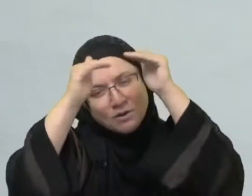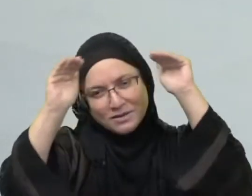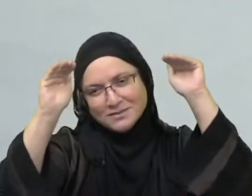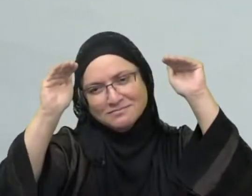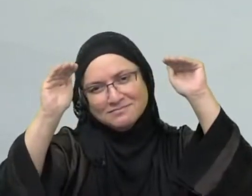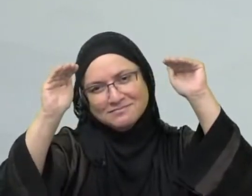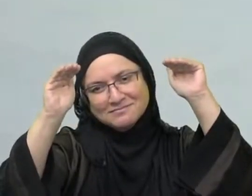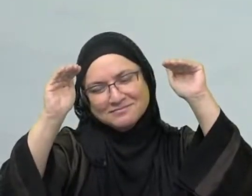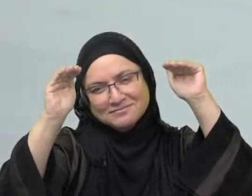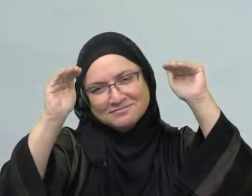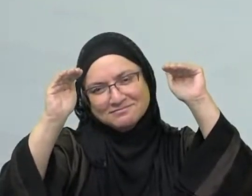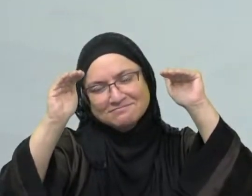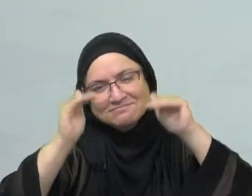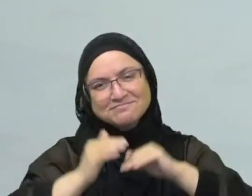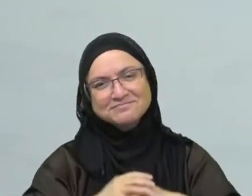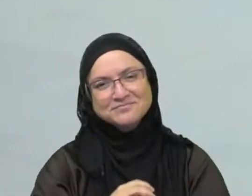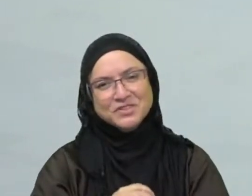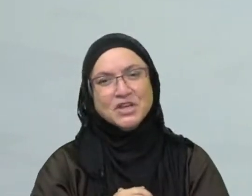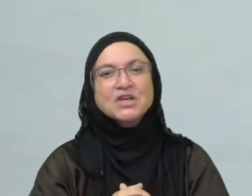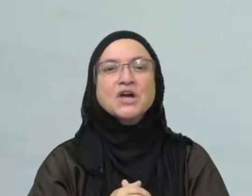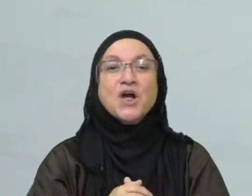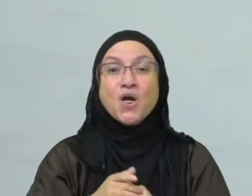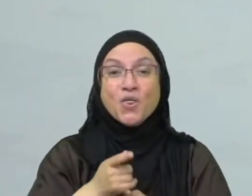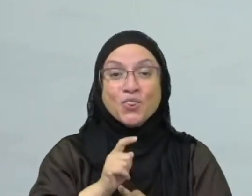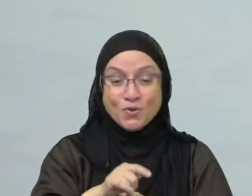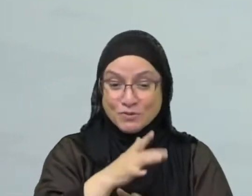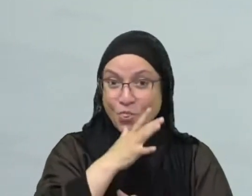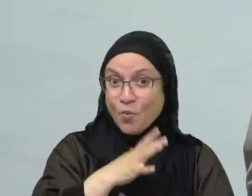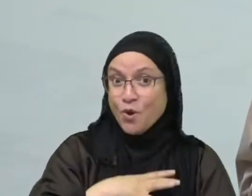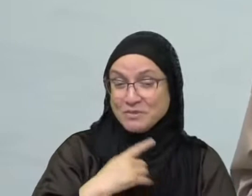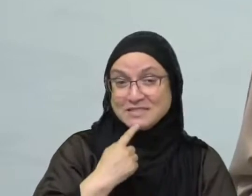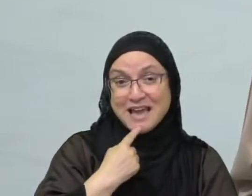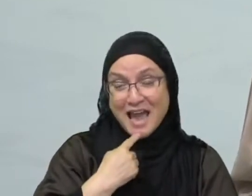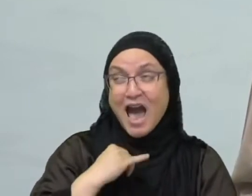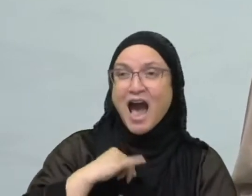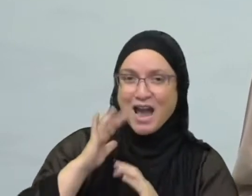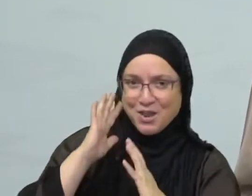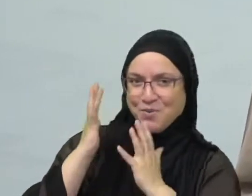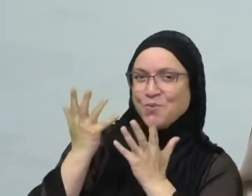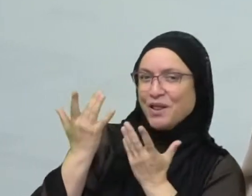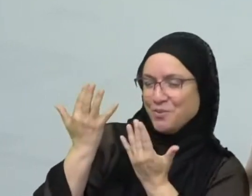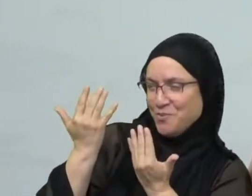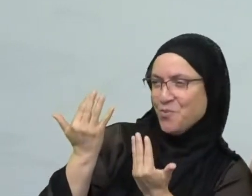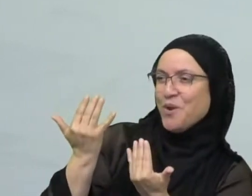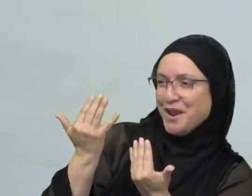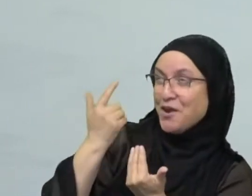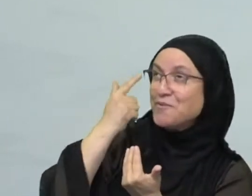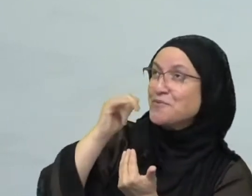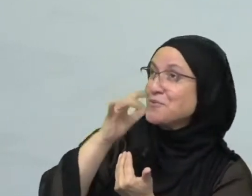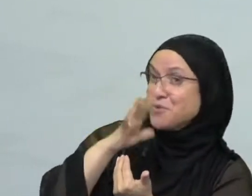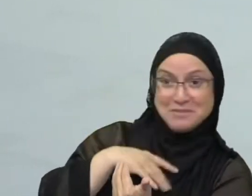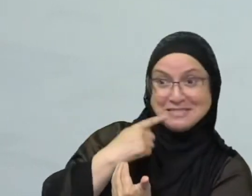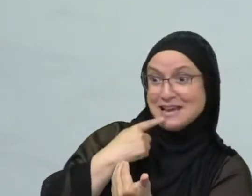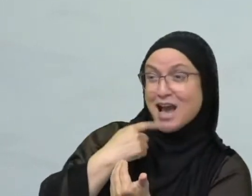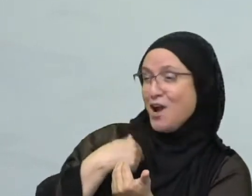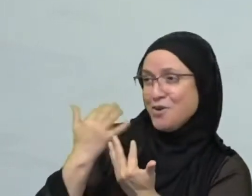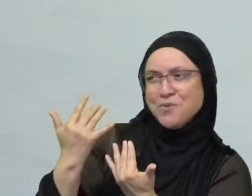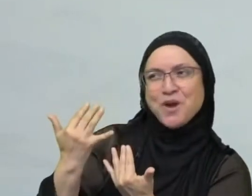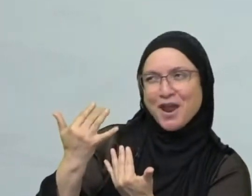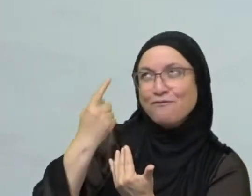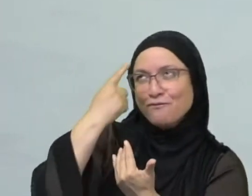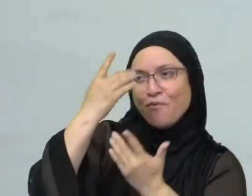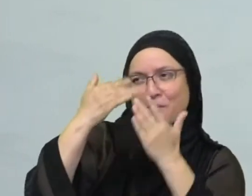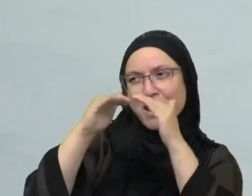radiallahu ta'ala anhu, the young man who died in Badr. And his mother comes to the battlefield, and Haritha was very close to his